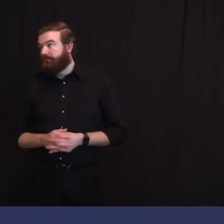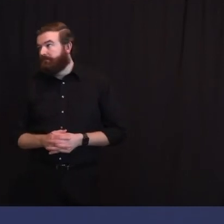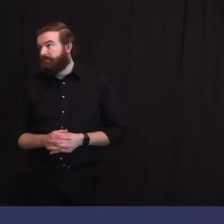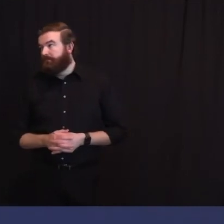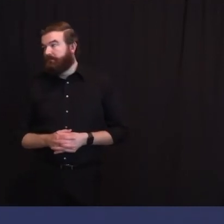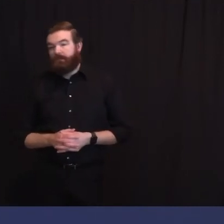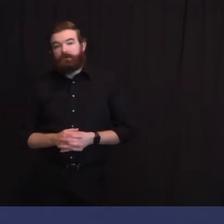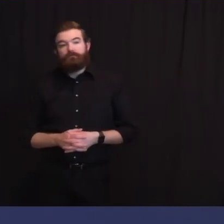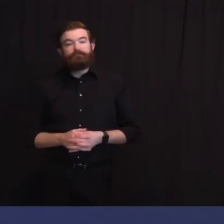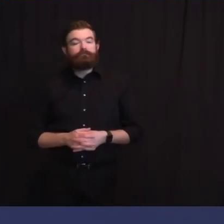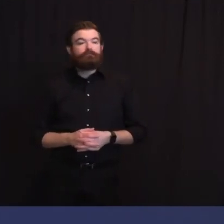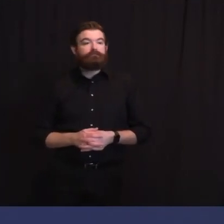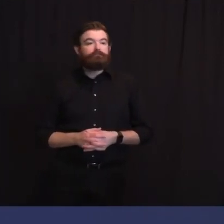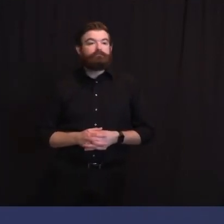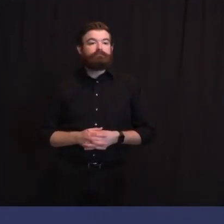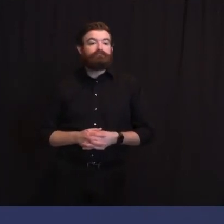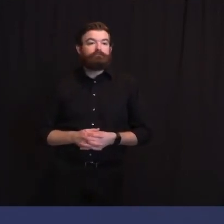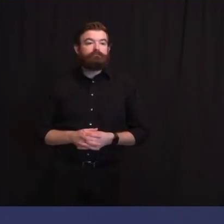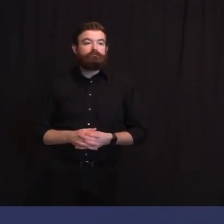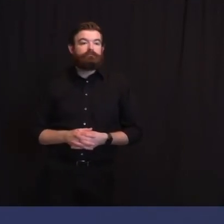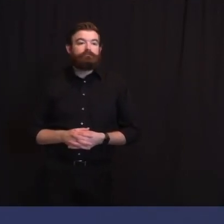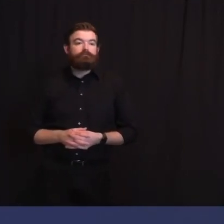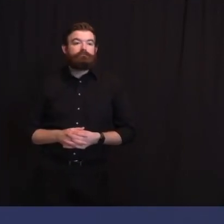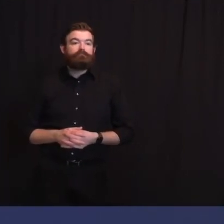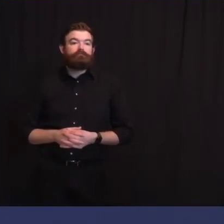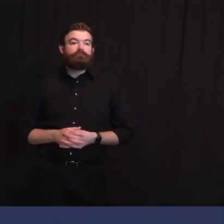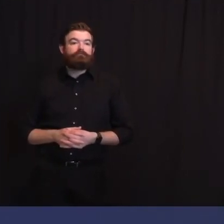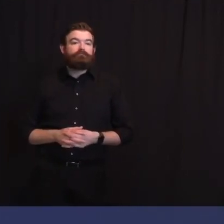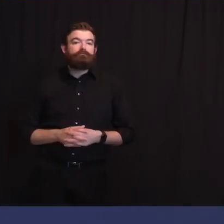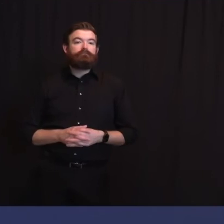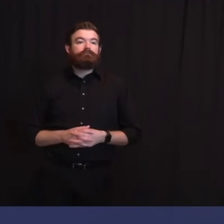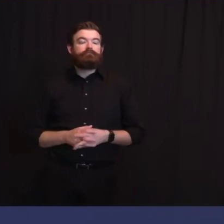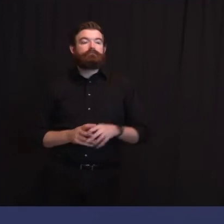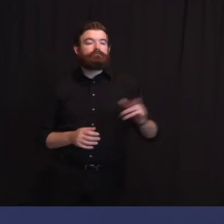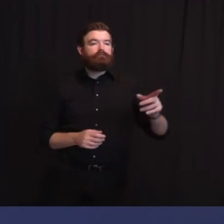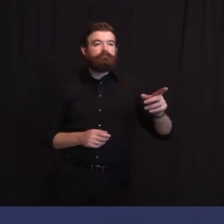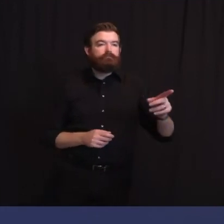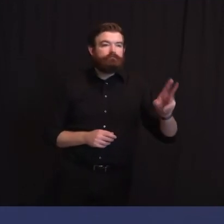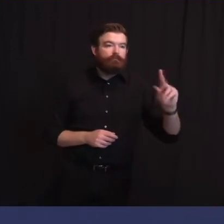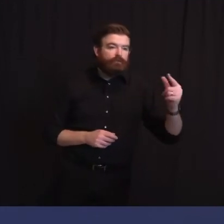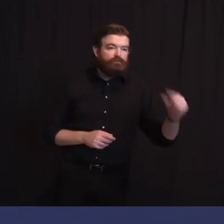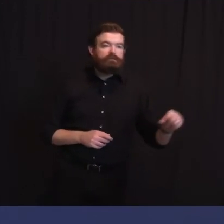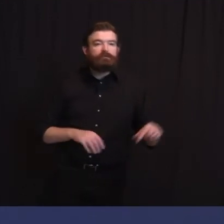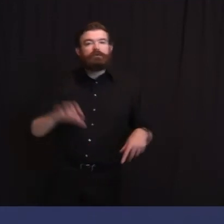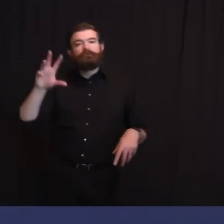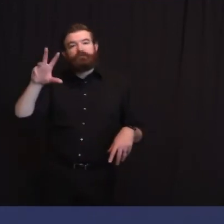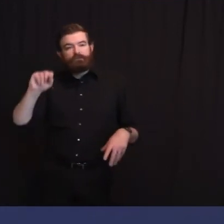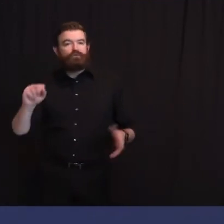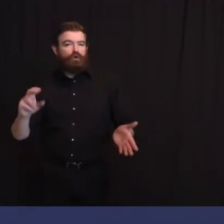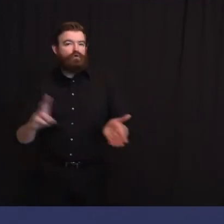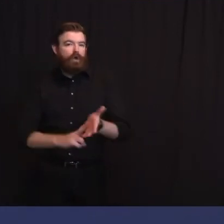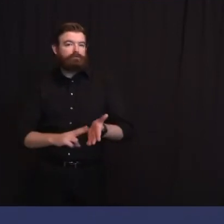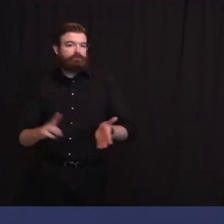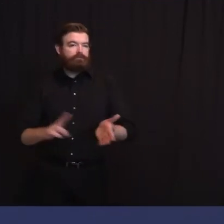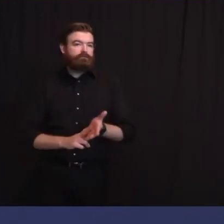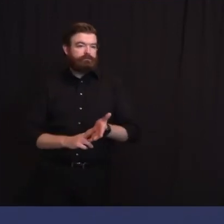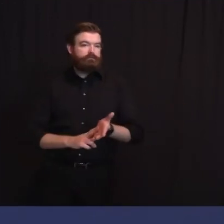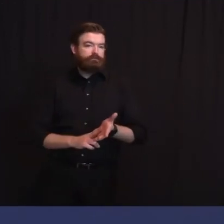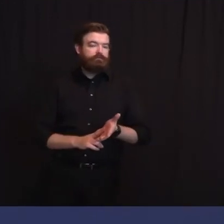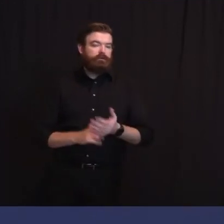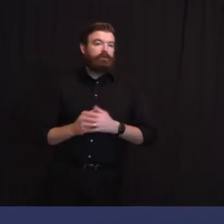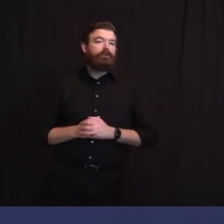back to you in terms of what else we can do with the 2 big chains and their pace. I think the